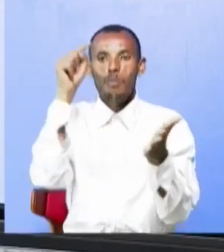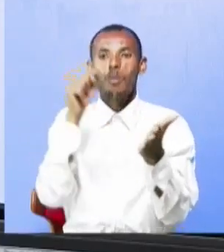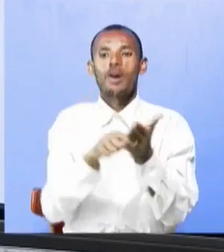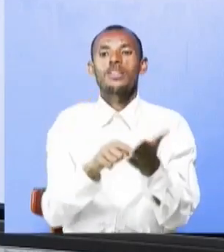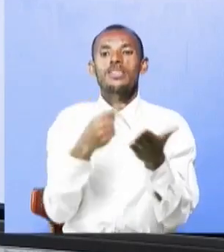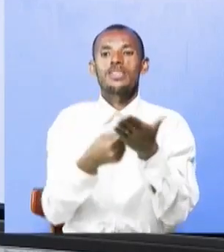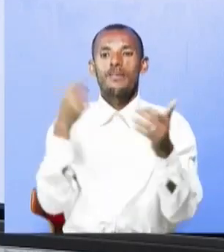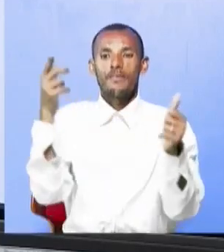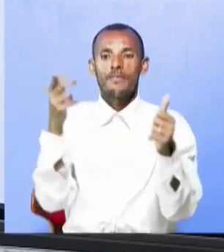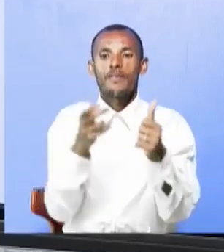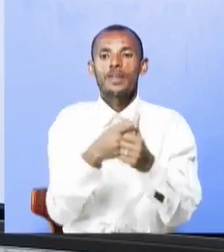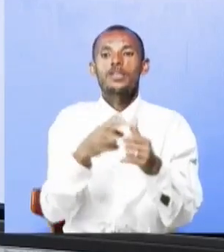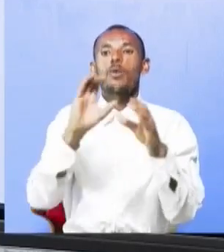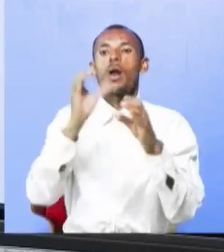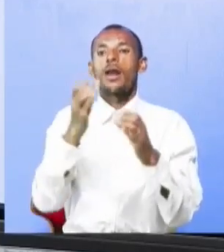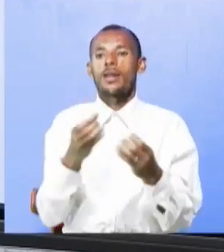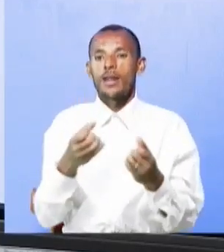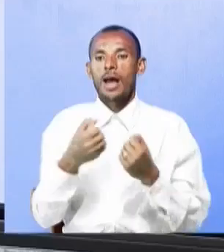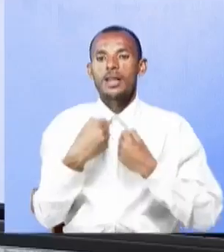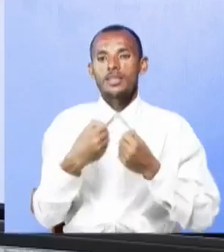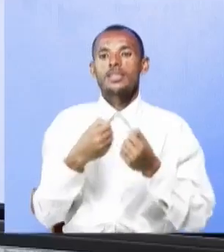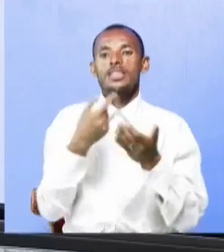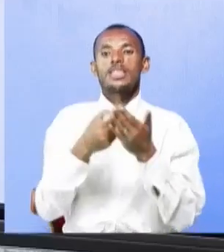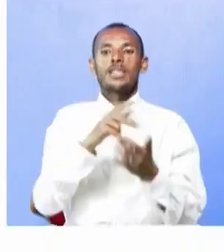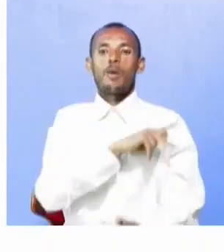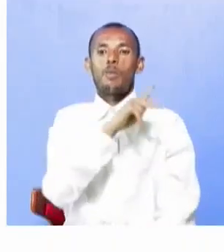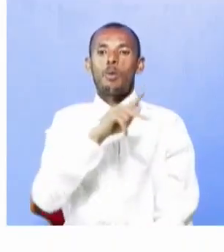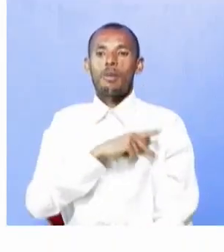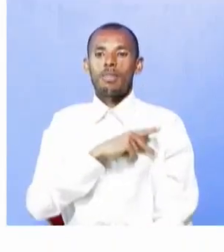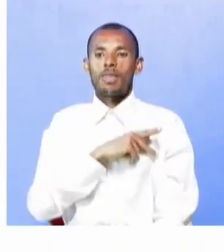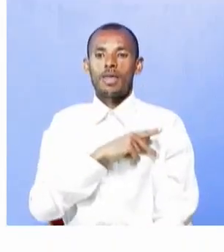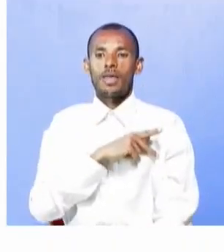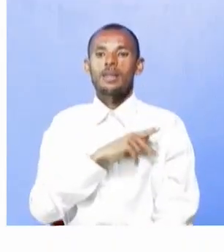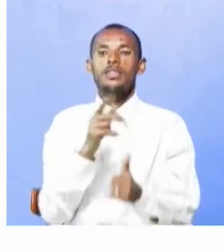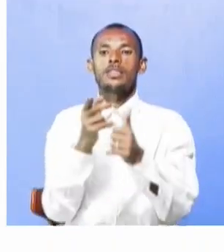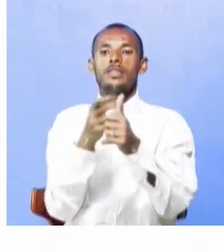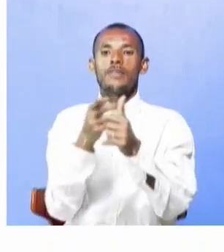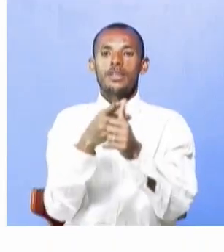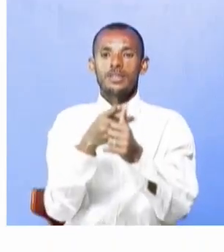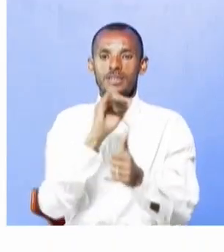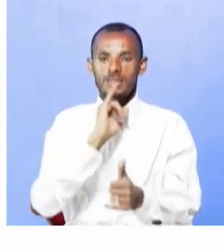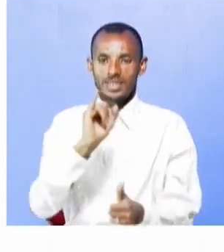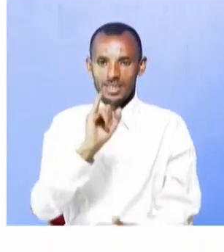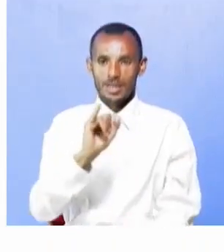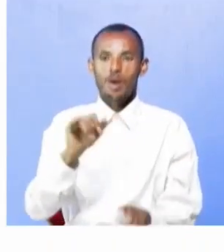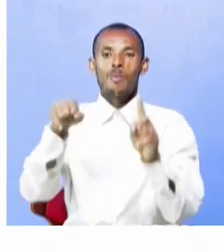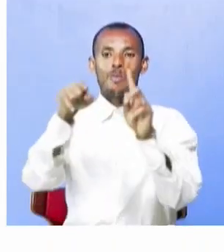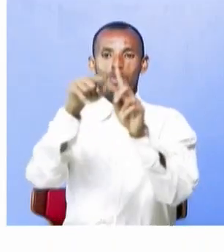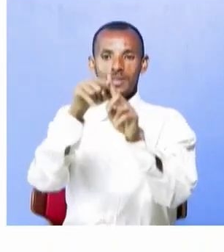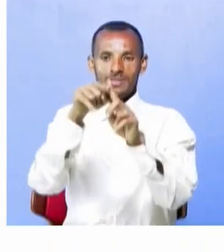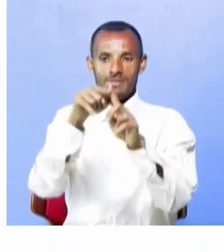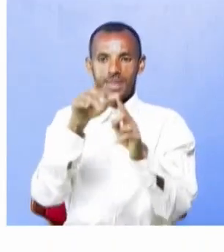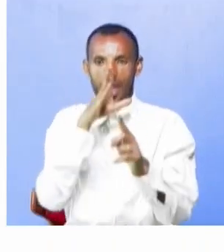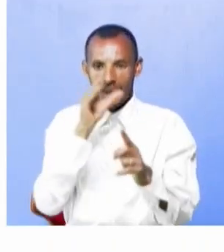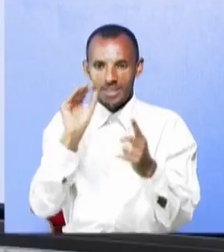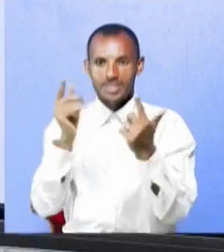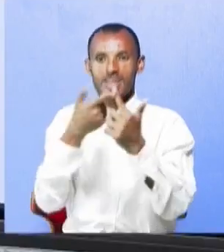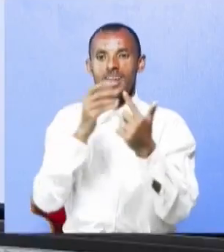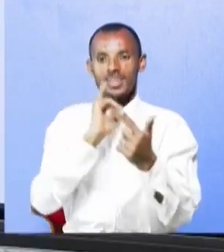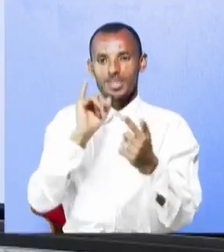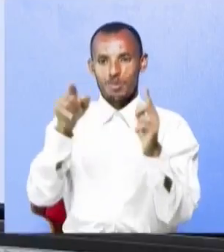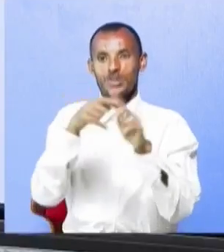the first quadrant have this property. The first entry positive and the second entry positive,